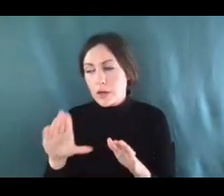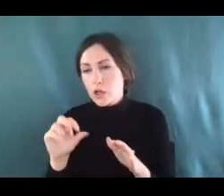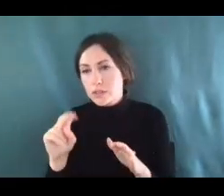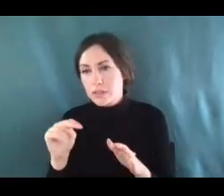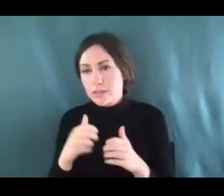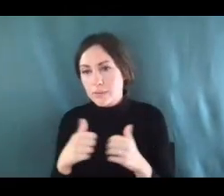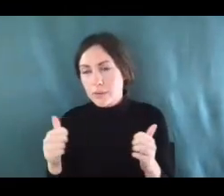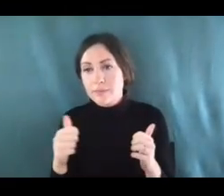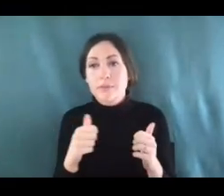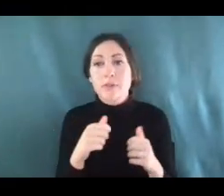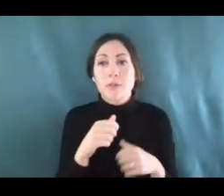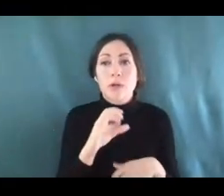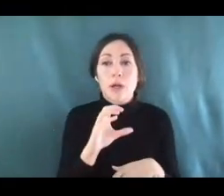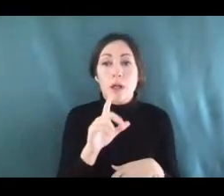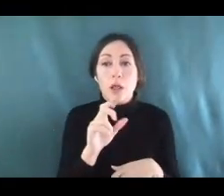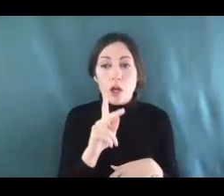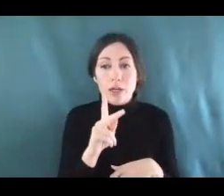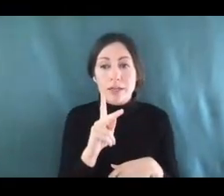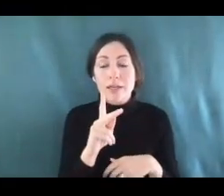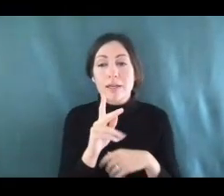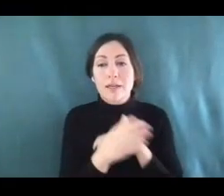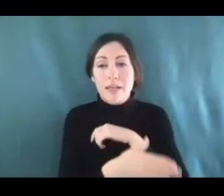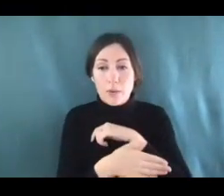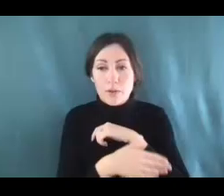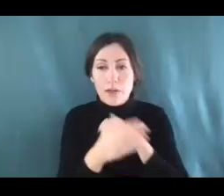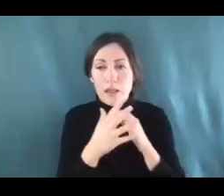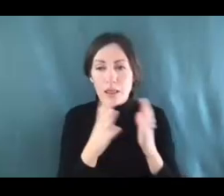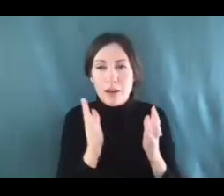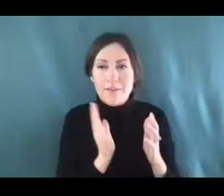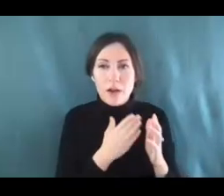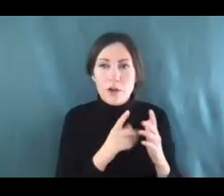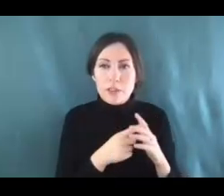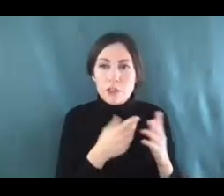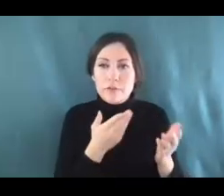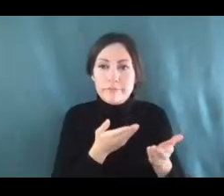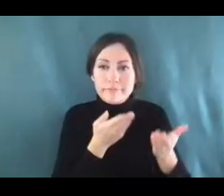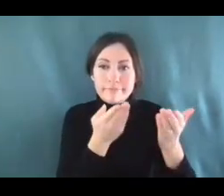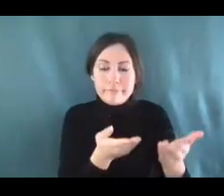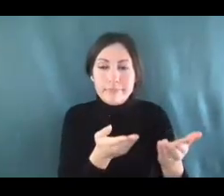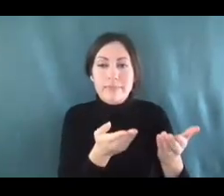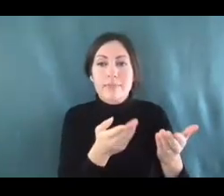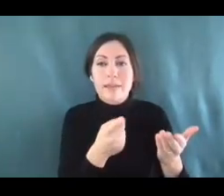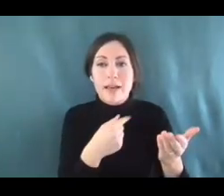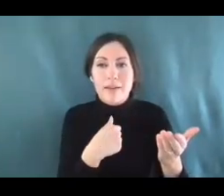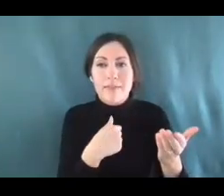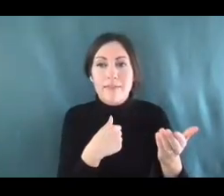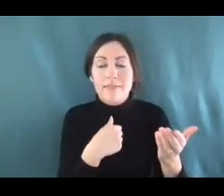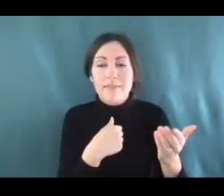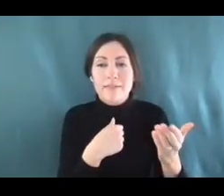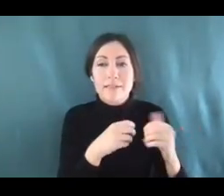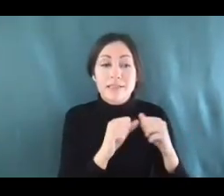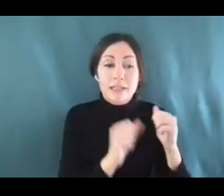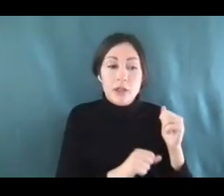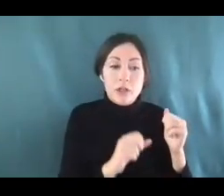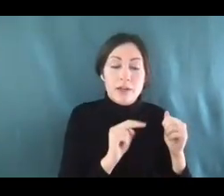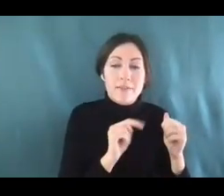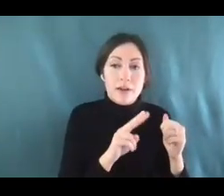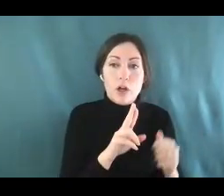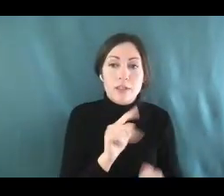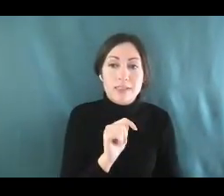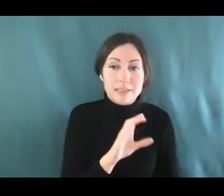in Clark County, a lot of our initiatives are separated through Southern Nevada RTC,